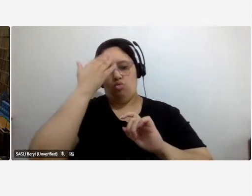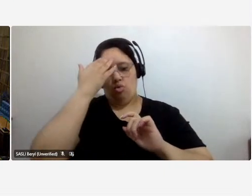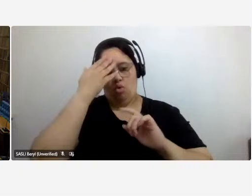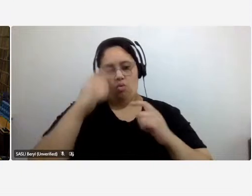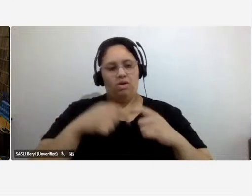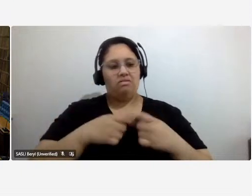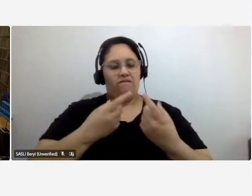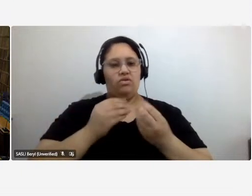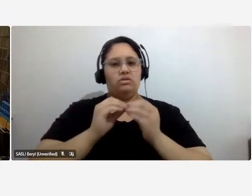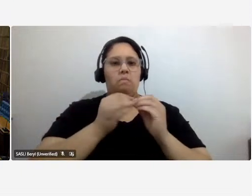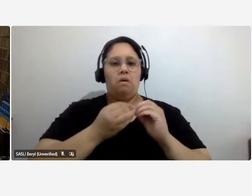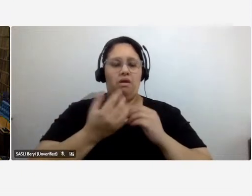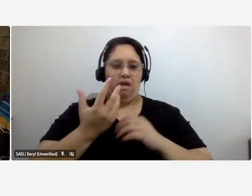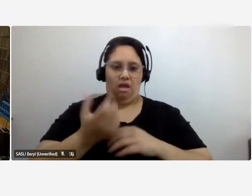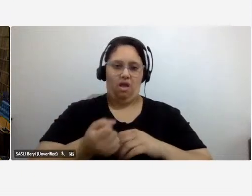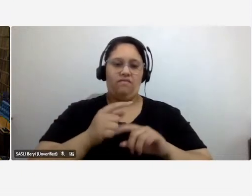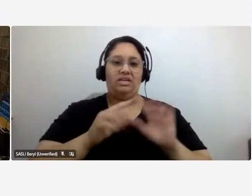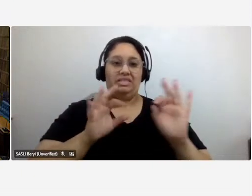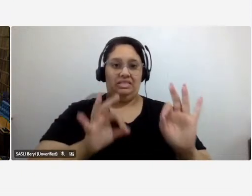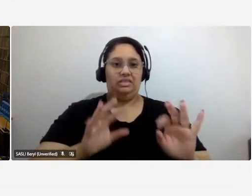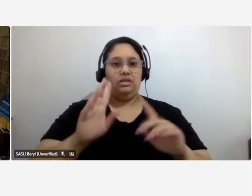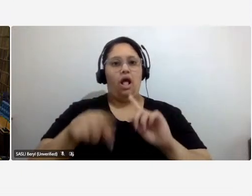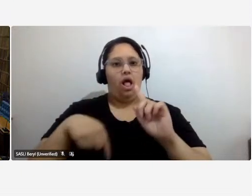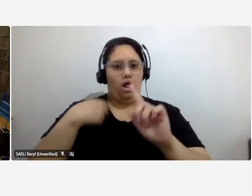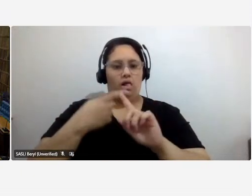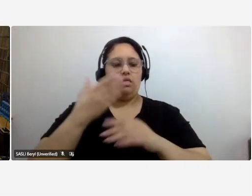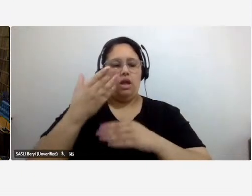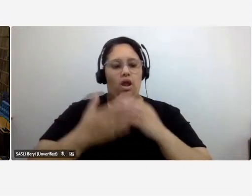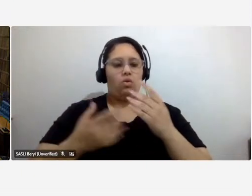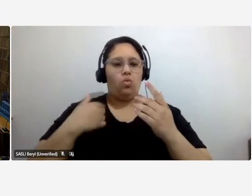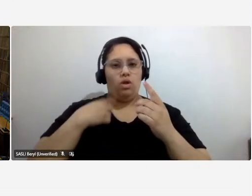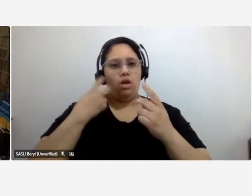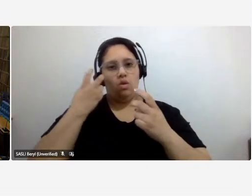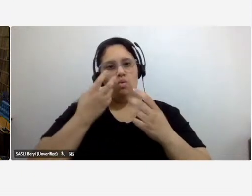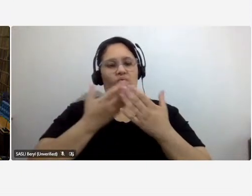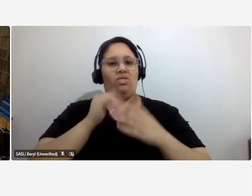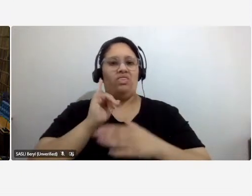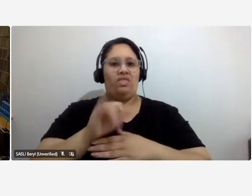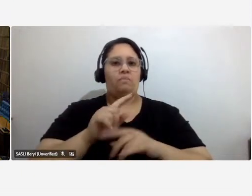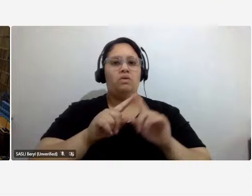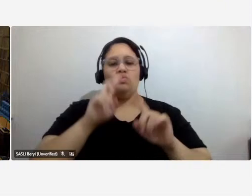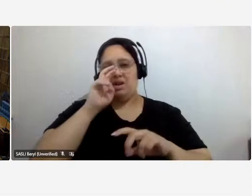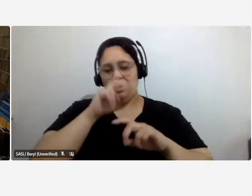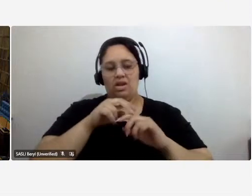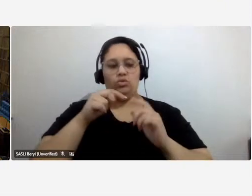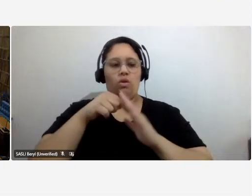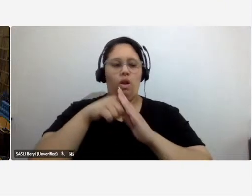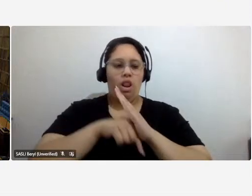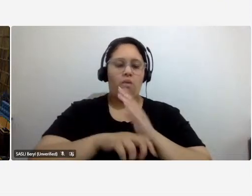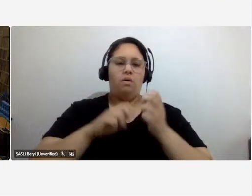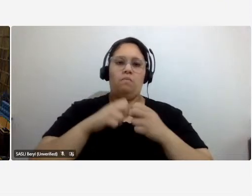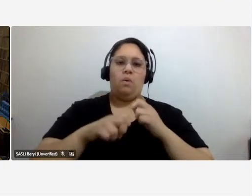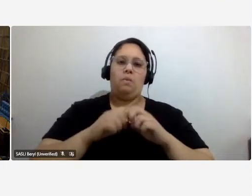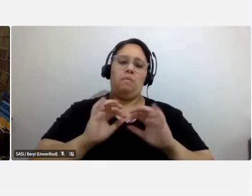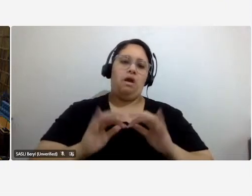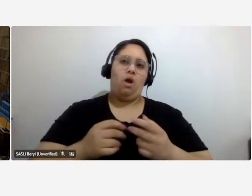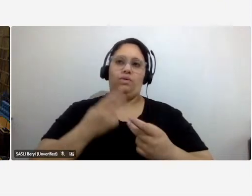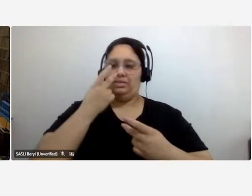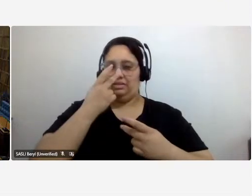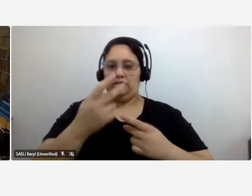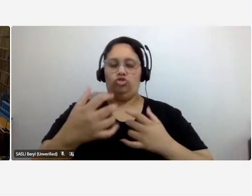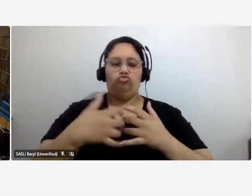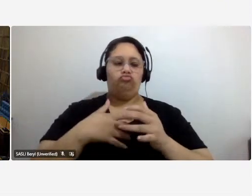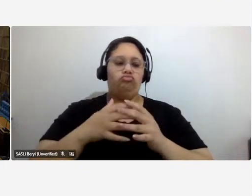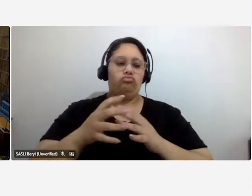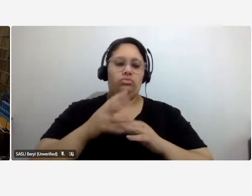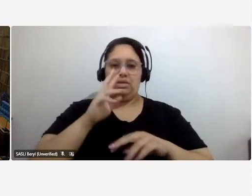difference. And I think that's ultimately what we're after. But we need to know the size of the problem. We need to see